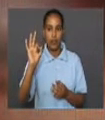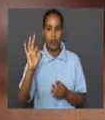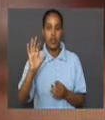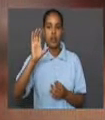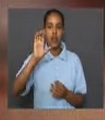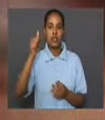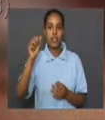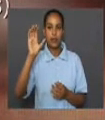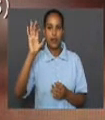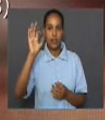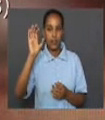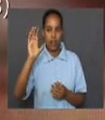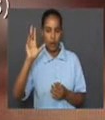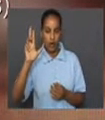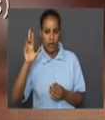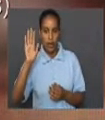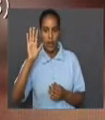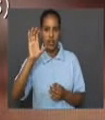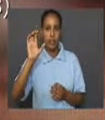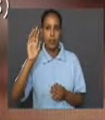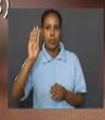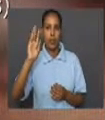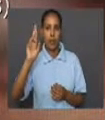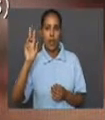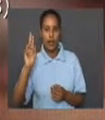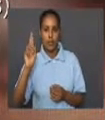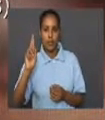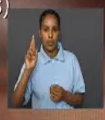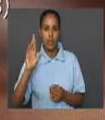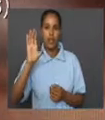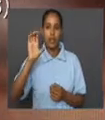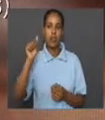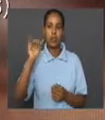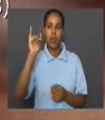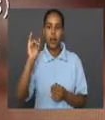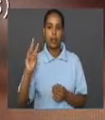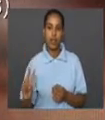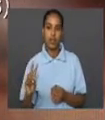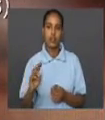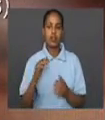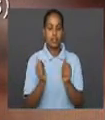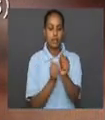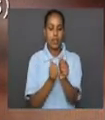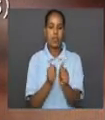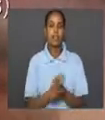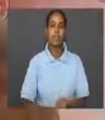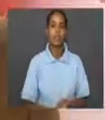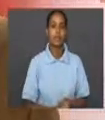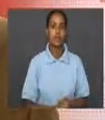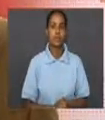calcium chloride, calcium bromide, and calcium iodide, respectively.